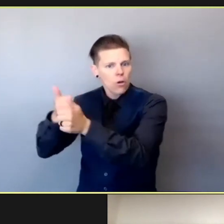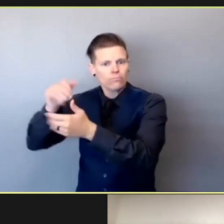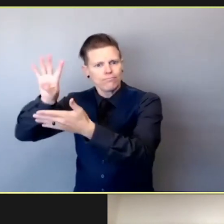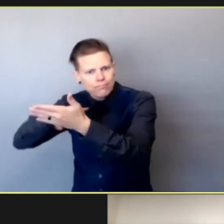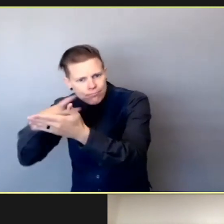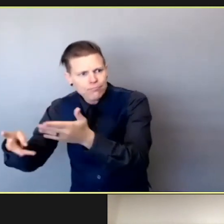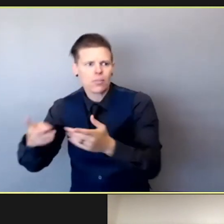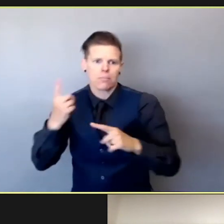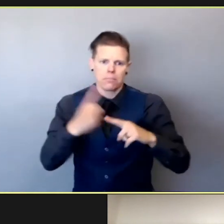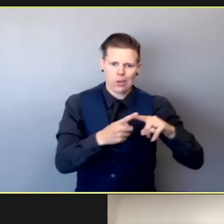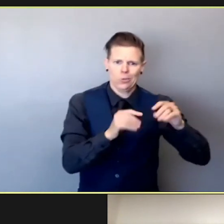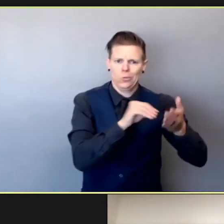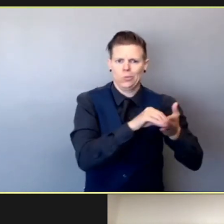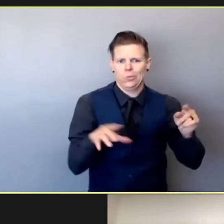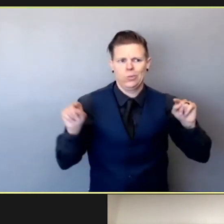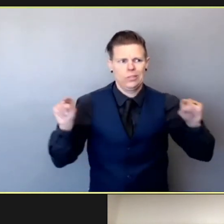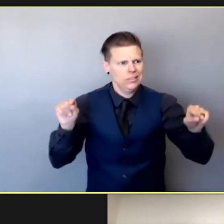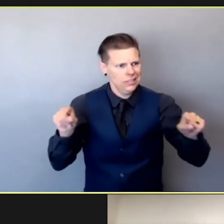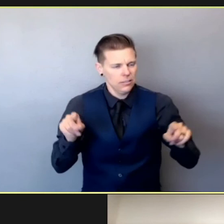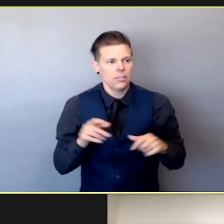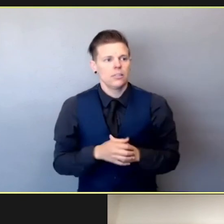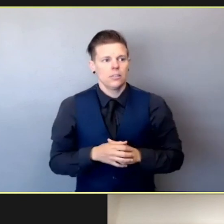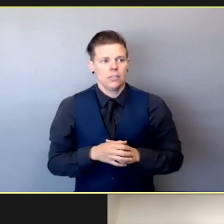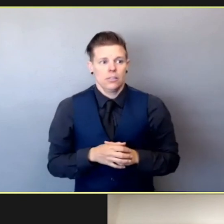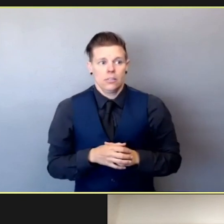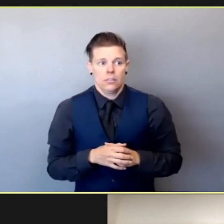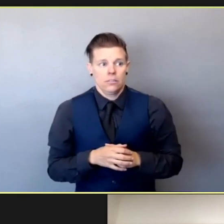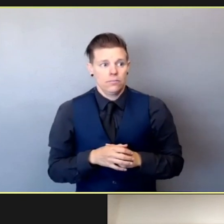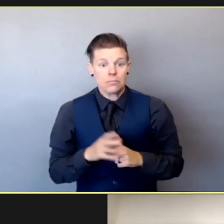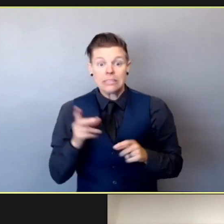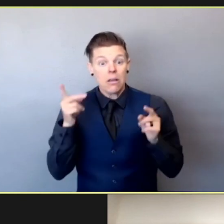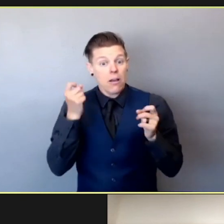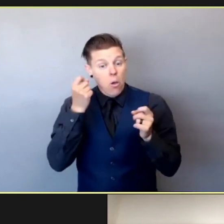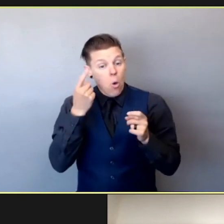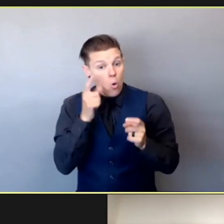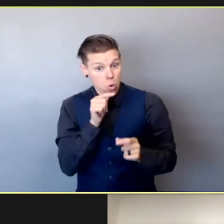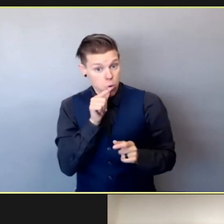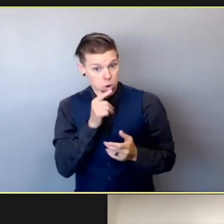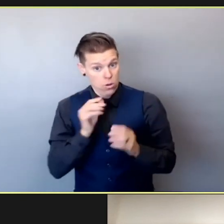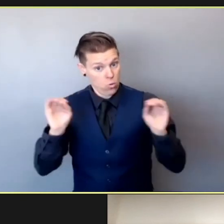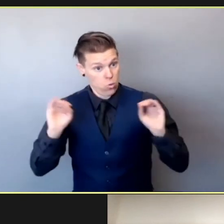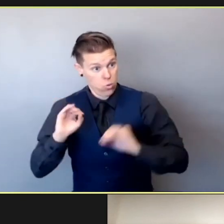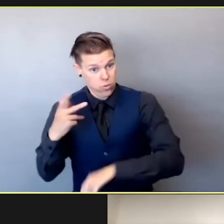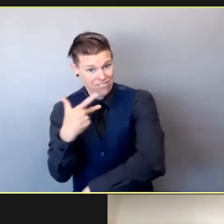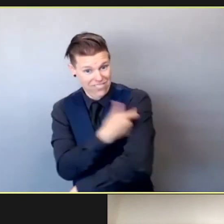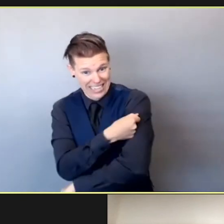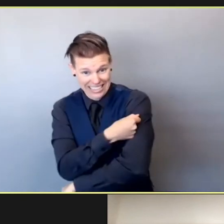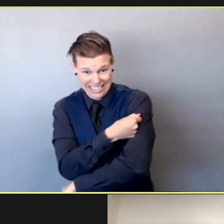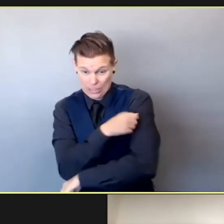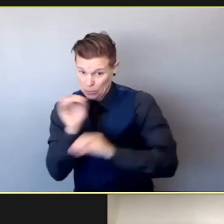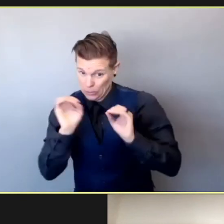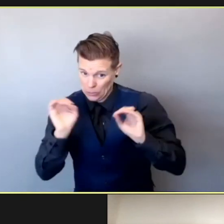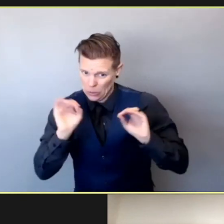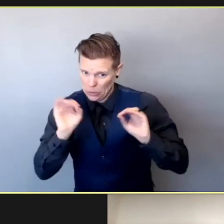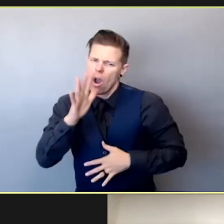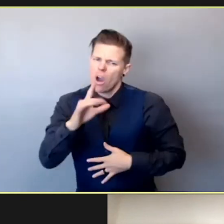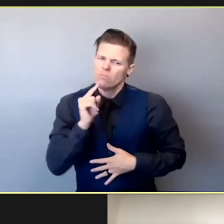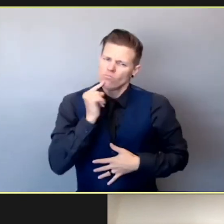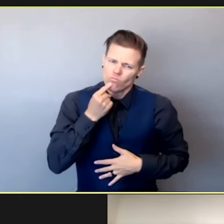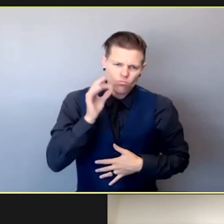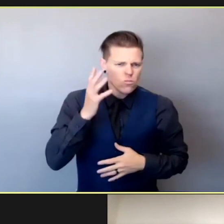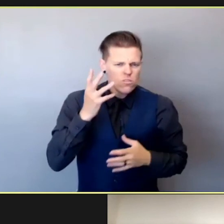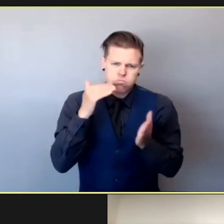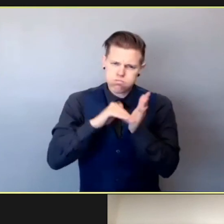tested, particularly unvaccinated kids and teachers. Then, of course, would plead and recommend any